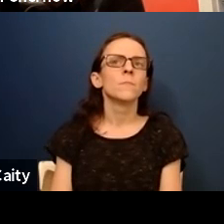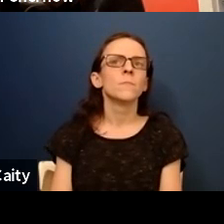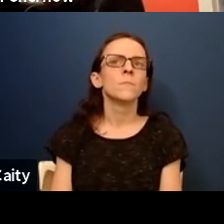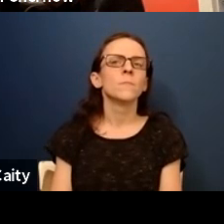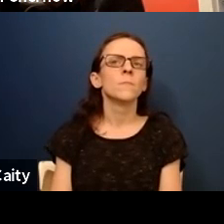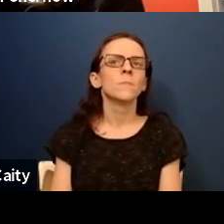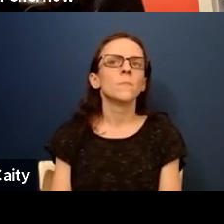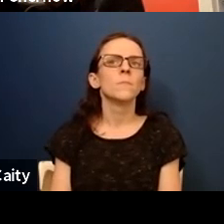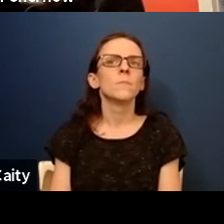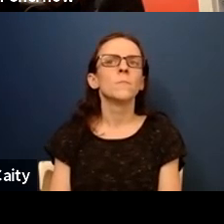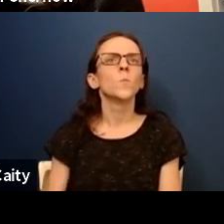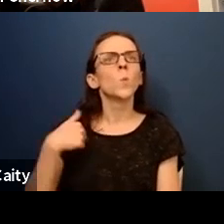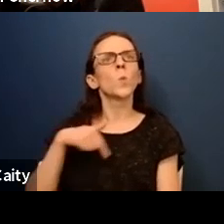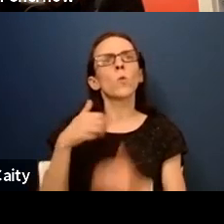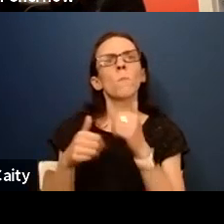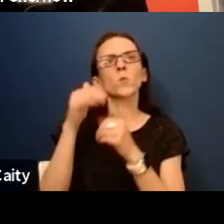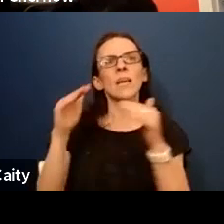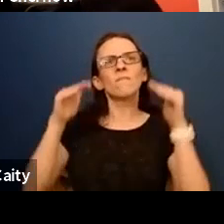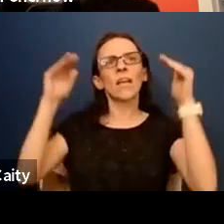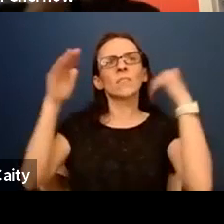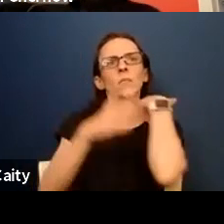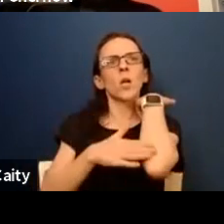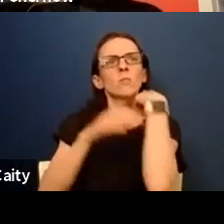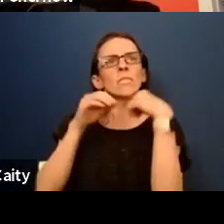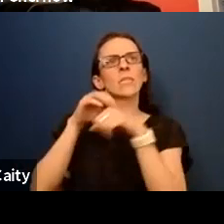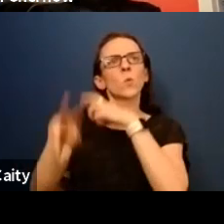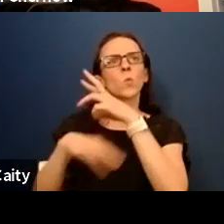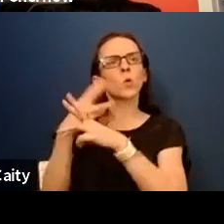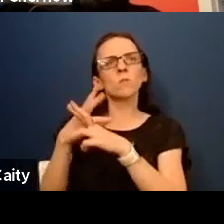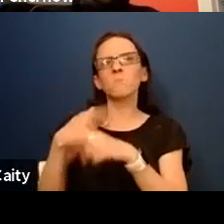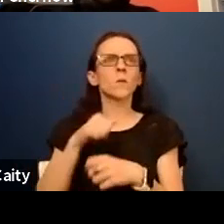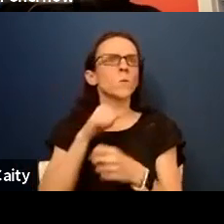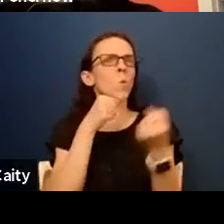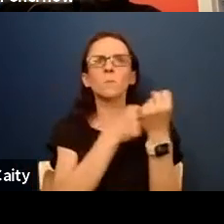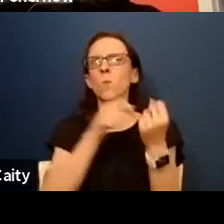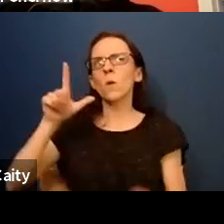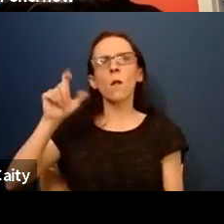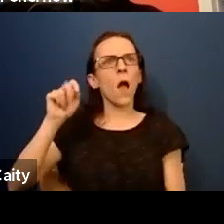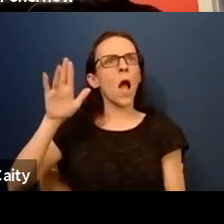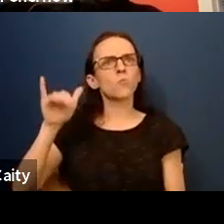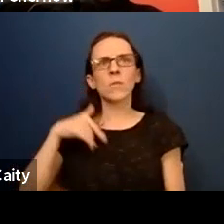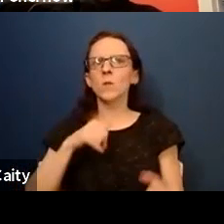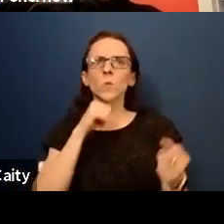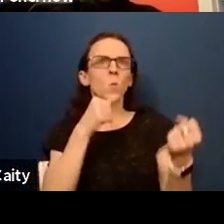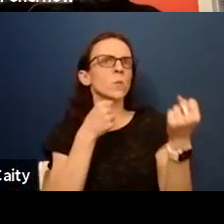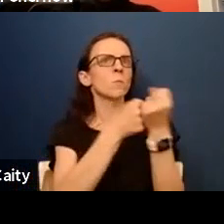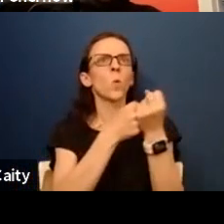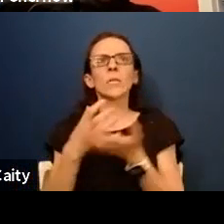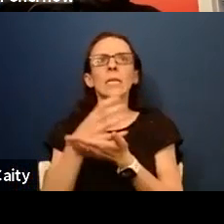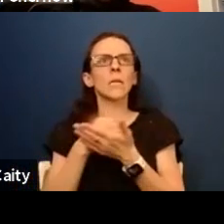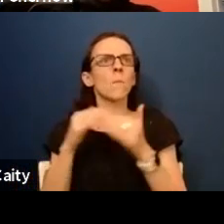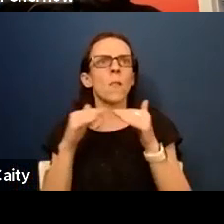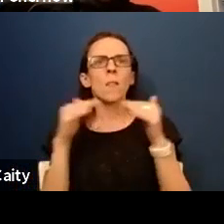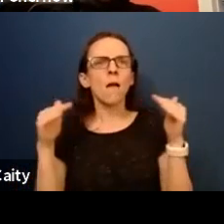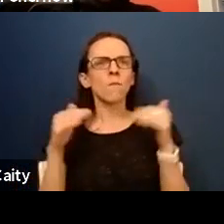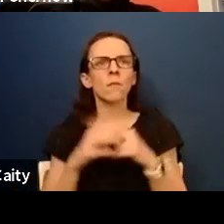We're the most advanced country in the world. So I do not support lottery. I do not support the income level. They need to get into